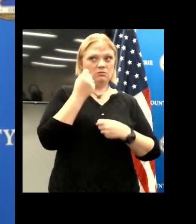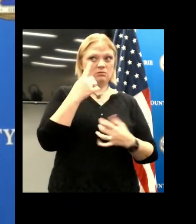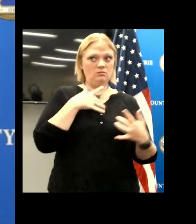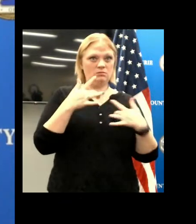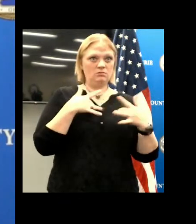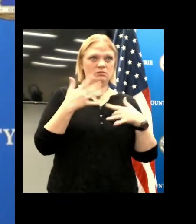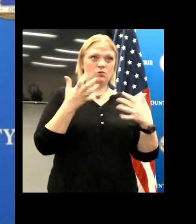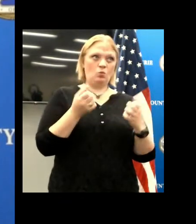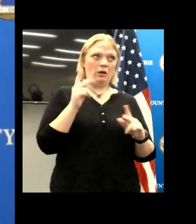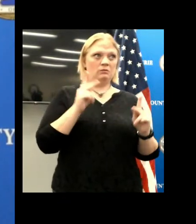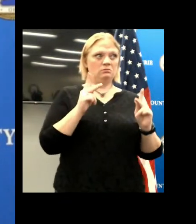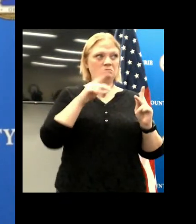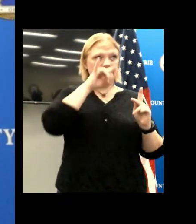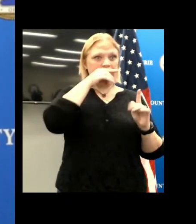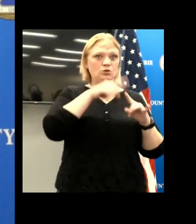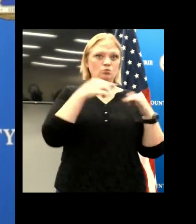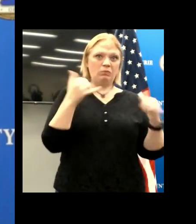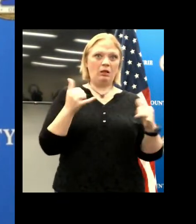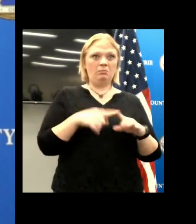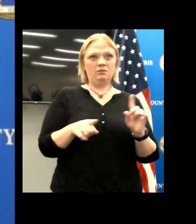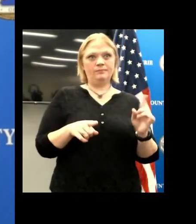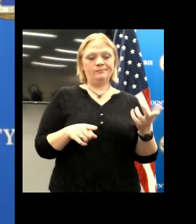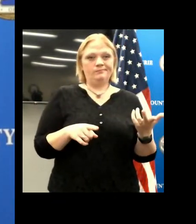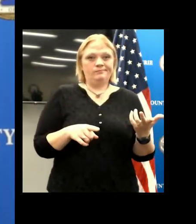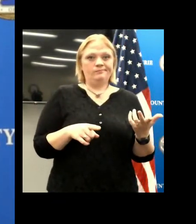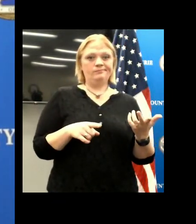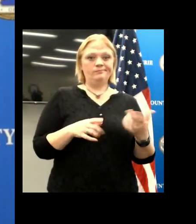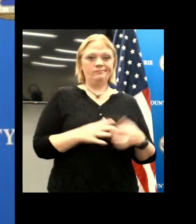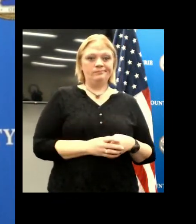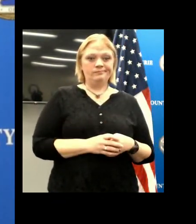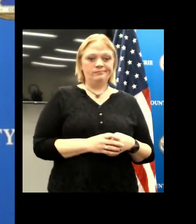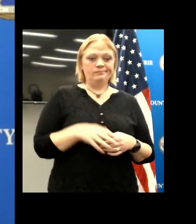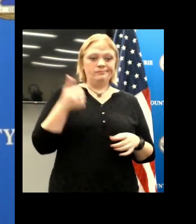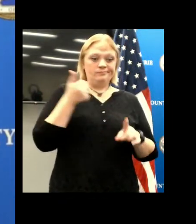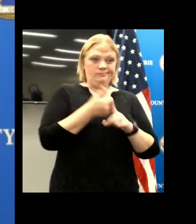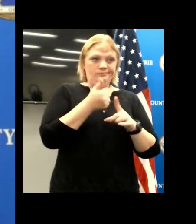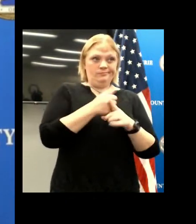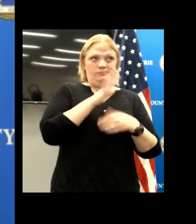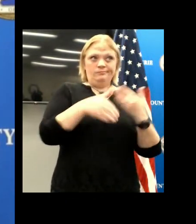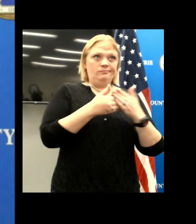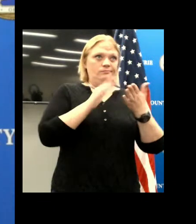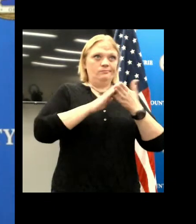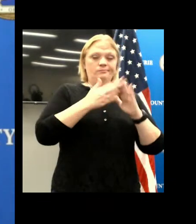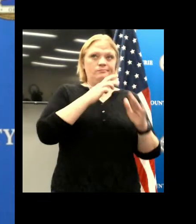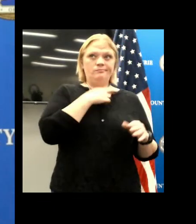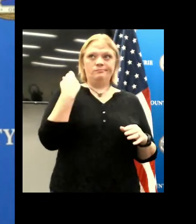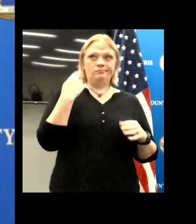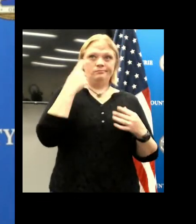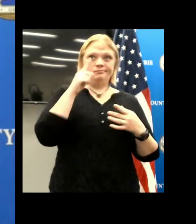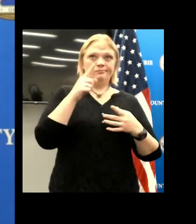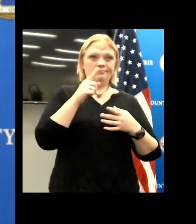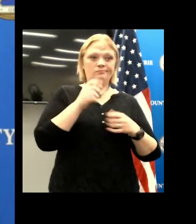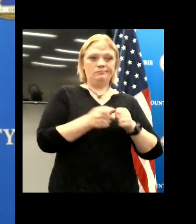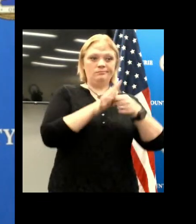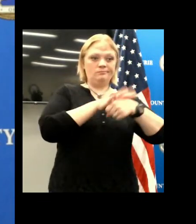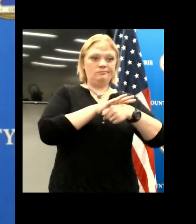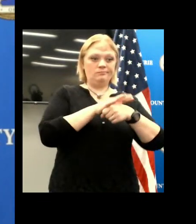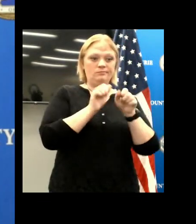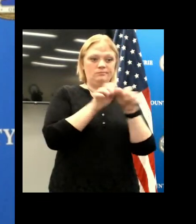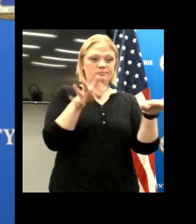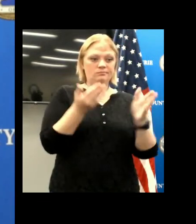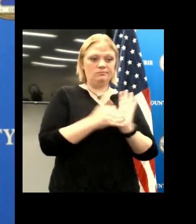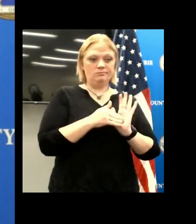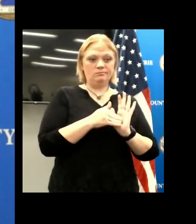kids play, but they're putting themselves and the entire community at risk for receiving COVID-19 and spreading it